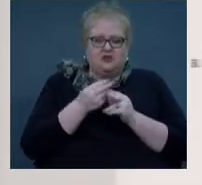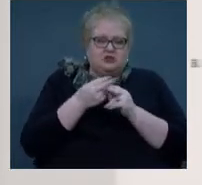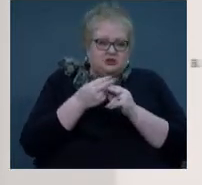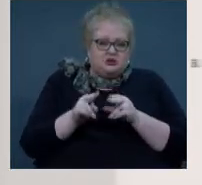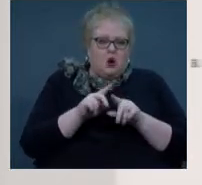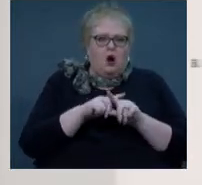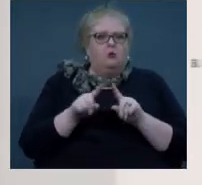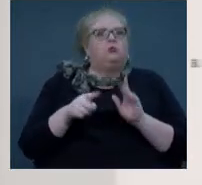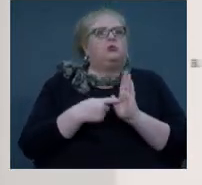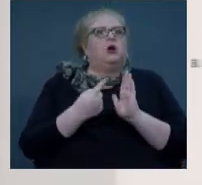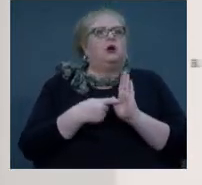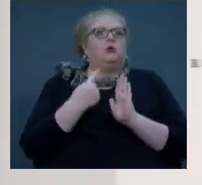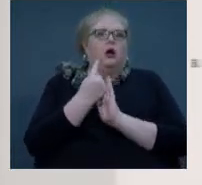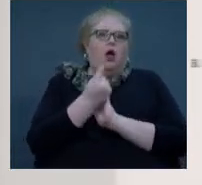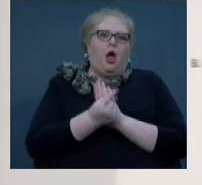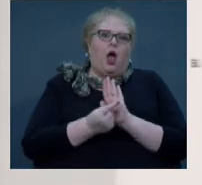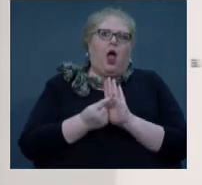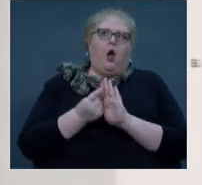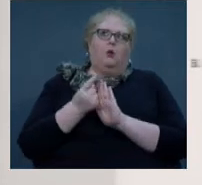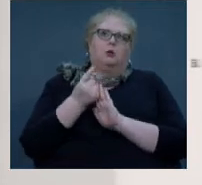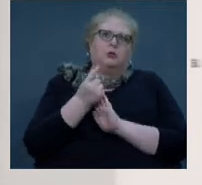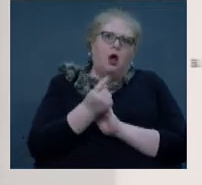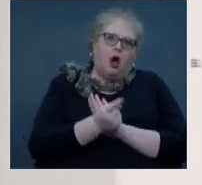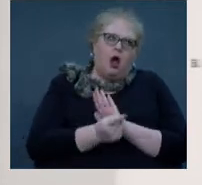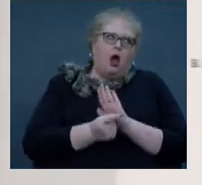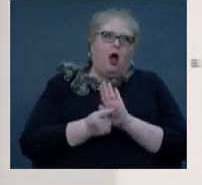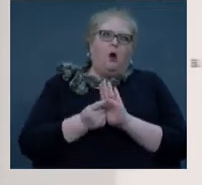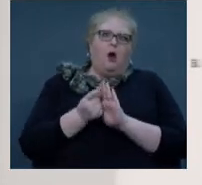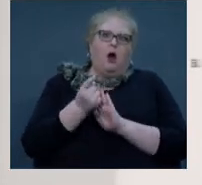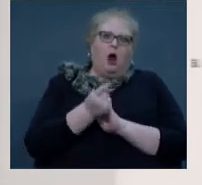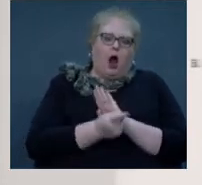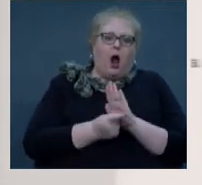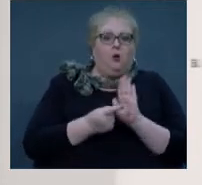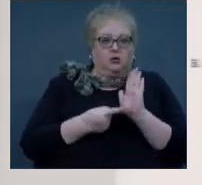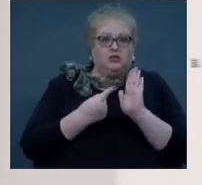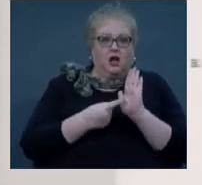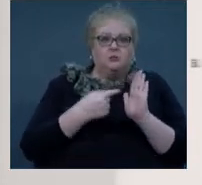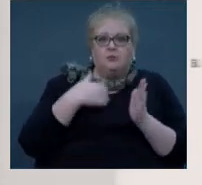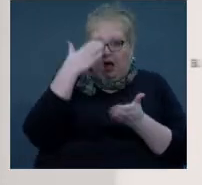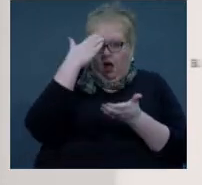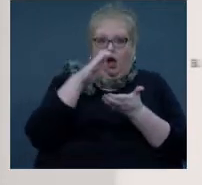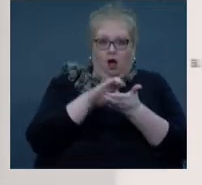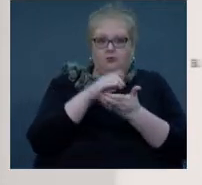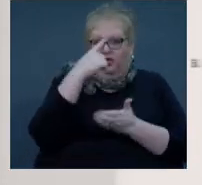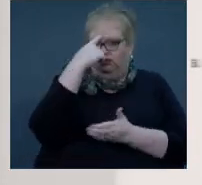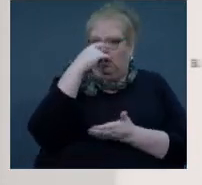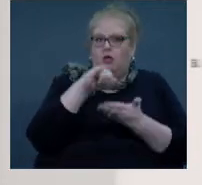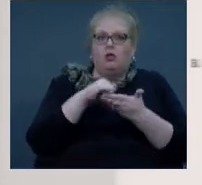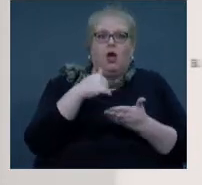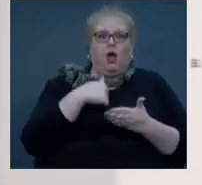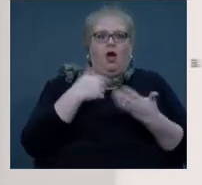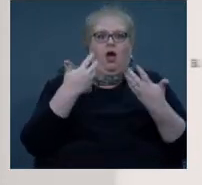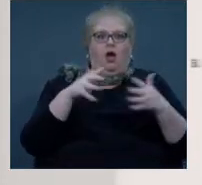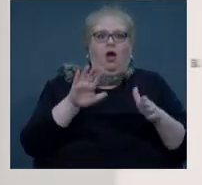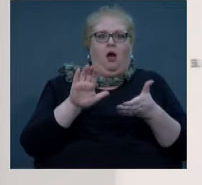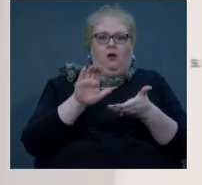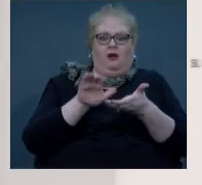once or twice has left my husband thinking I'd eloped with somebody on the board.